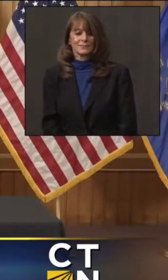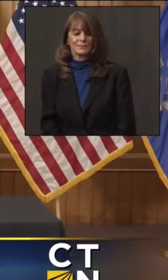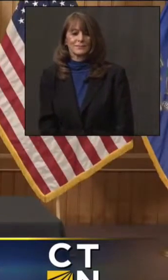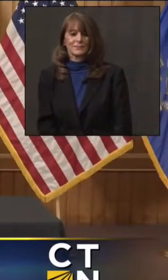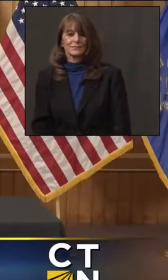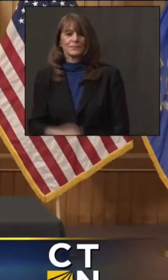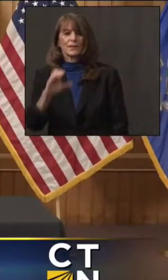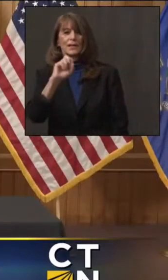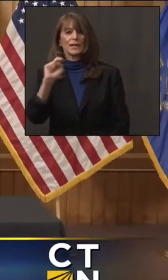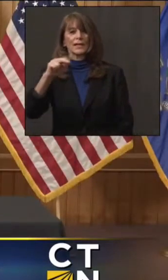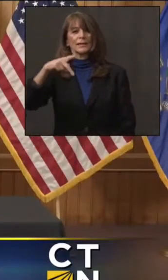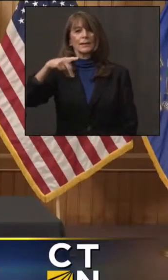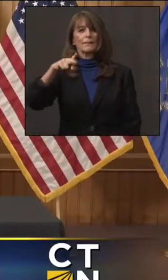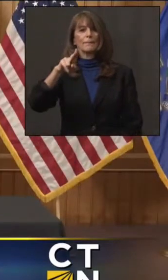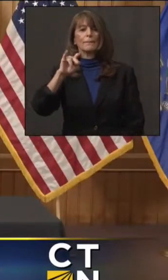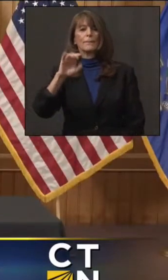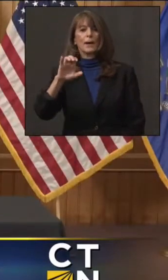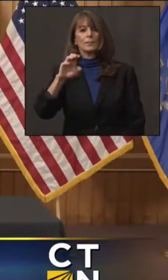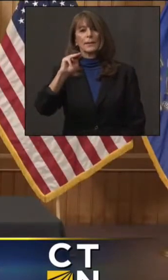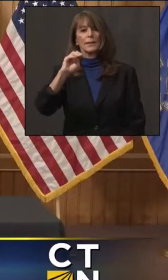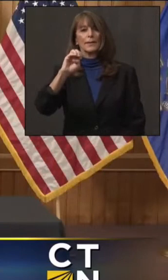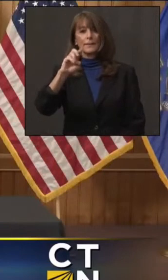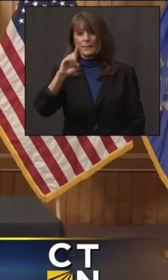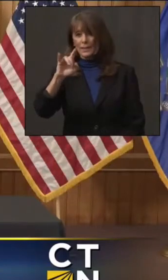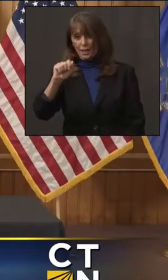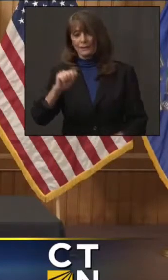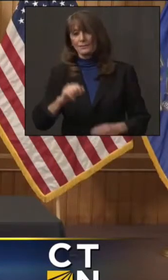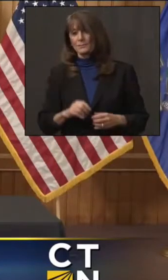Connecticut Public Media.